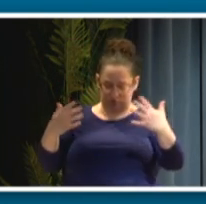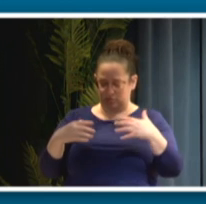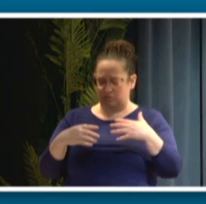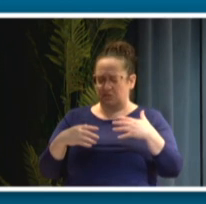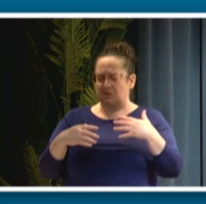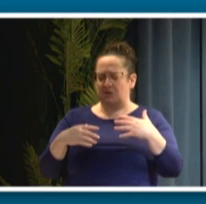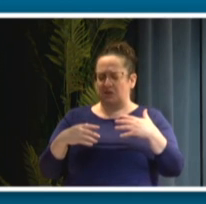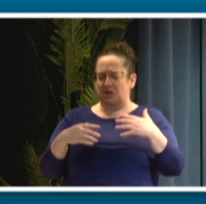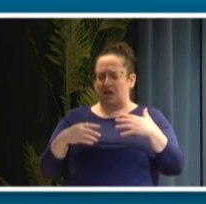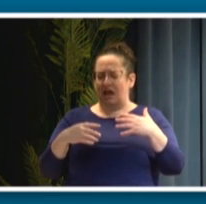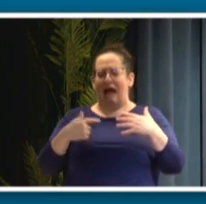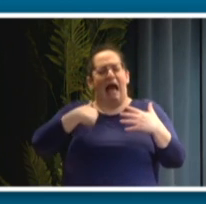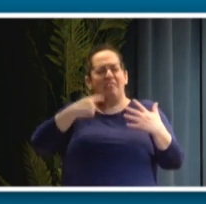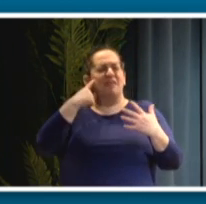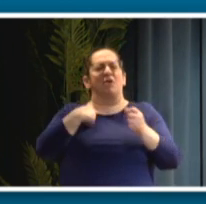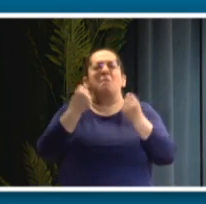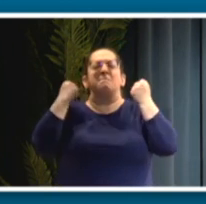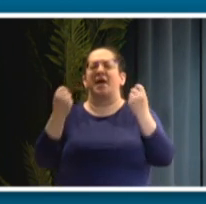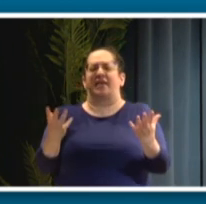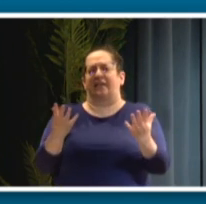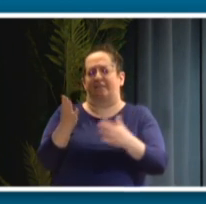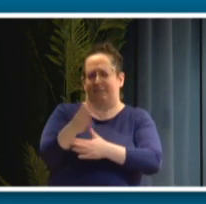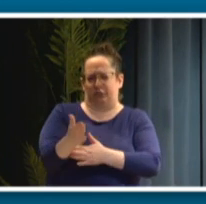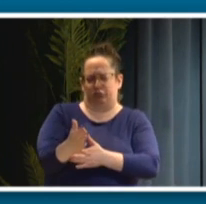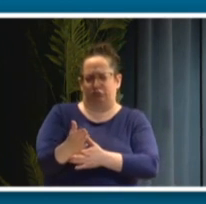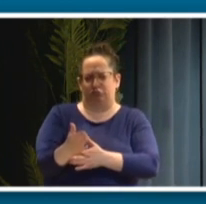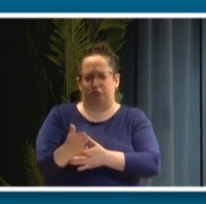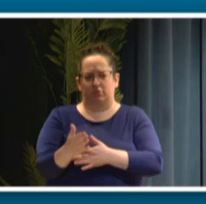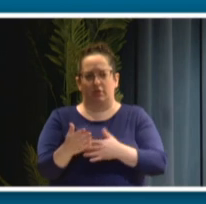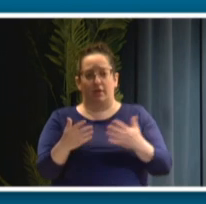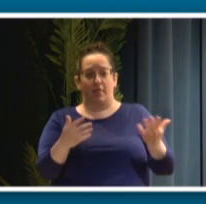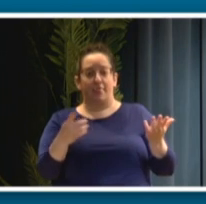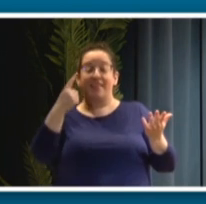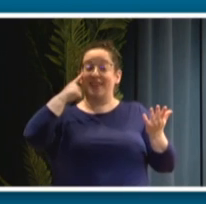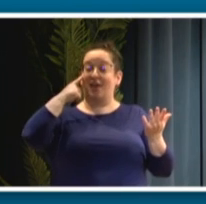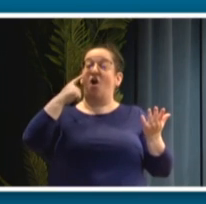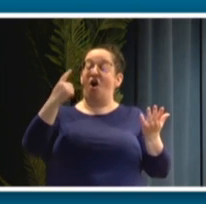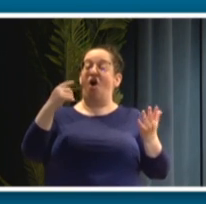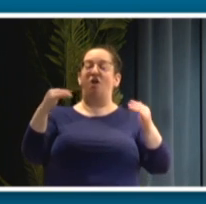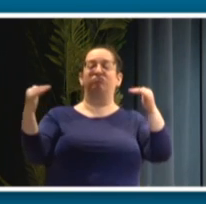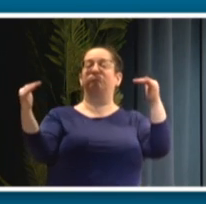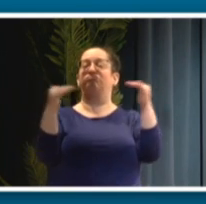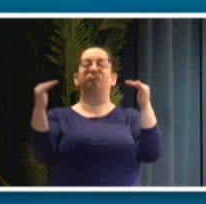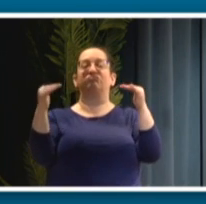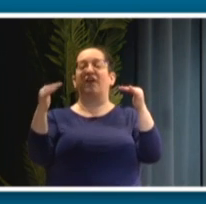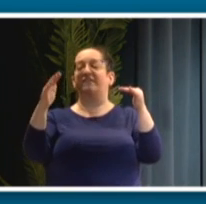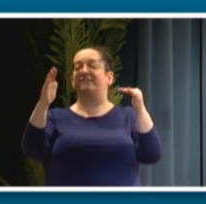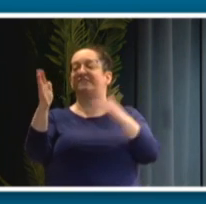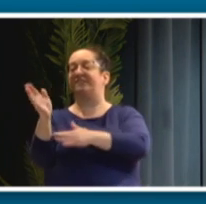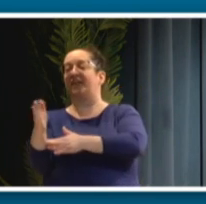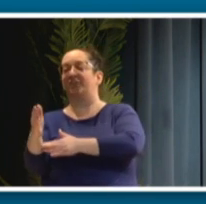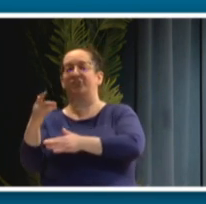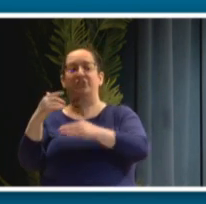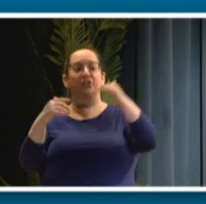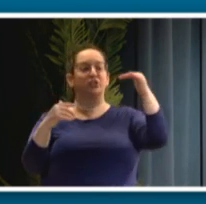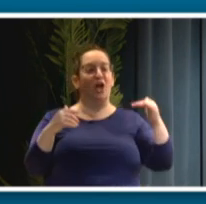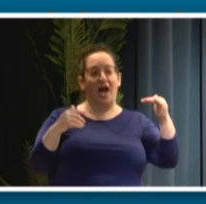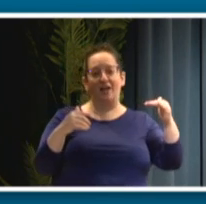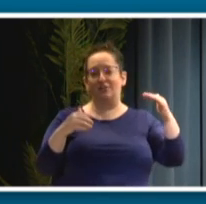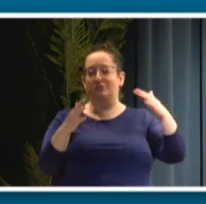you know, it's interesting, right? Because I think that people would probably assume that the fish I'm saving is the fish that sort of